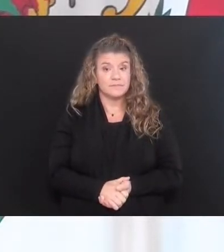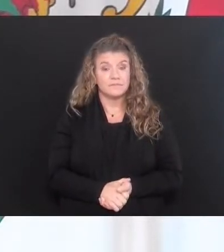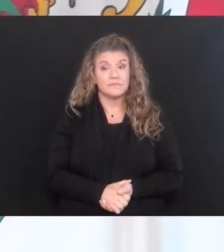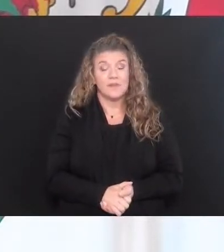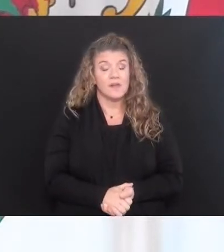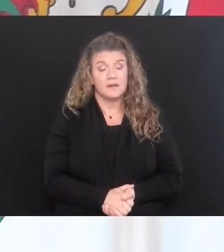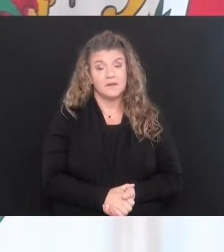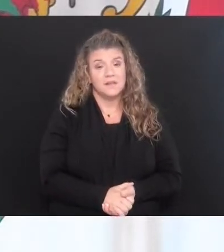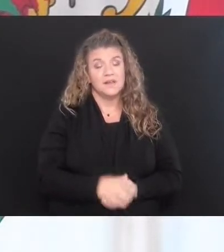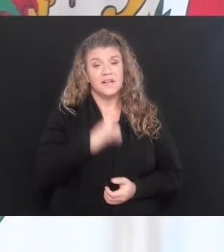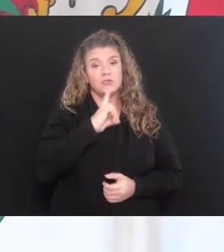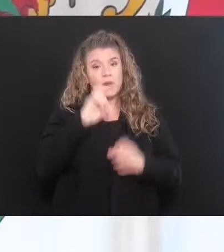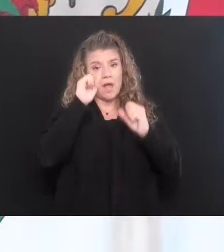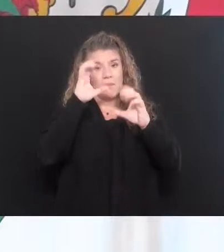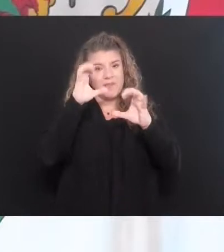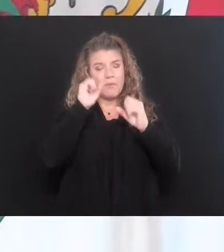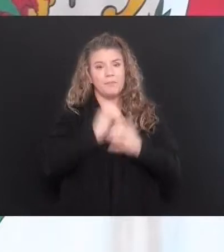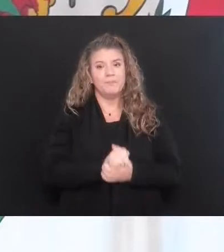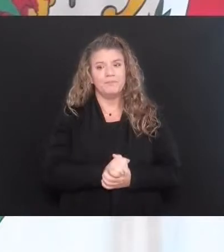It's unbelievable.